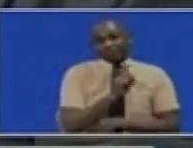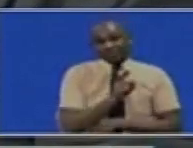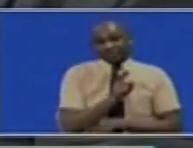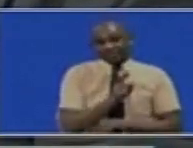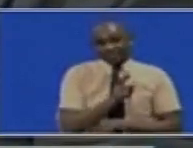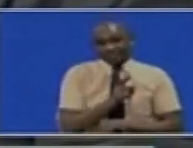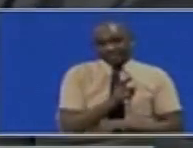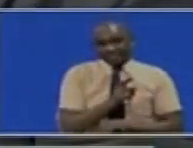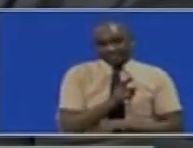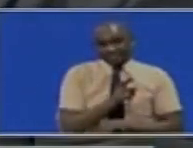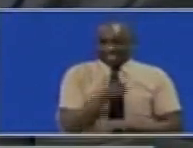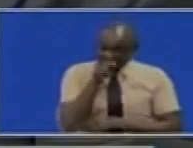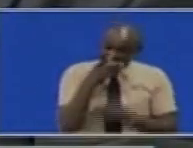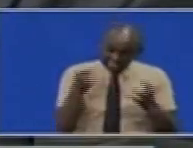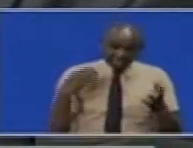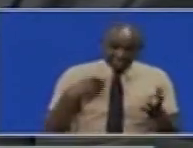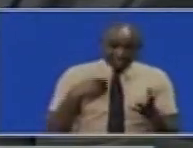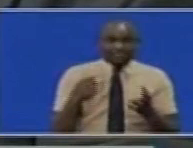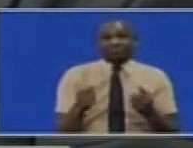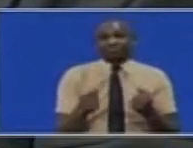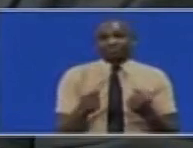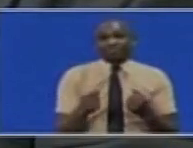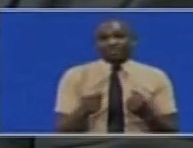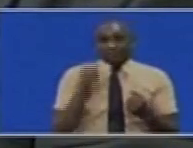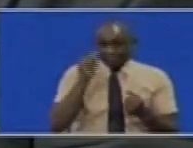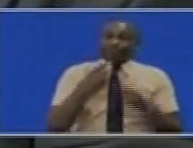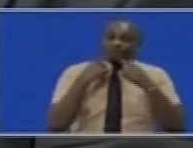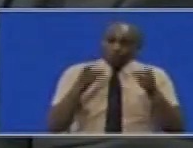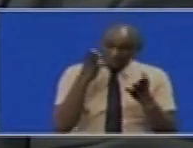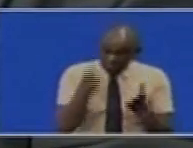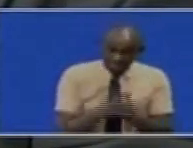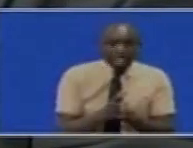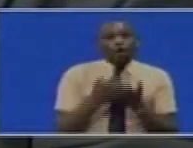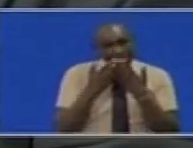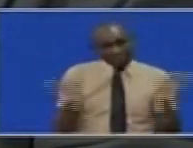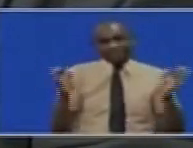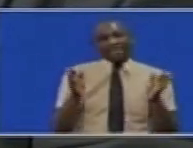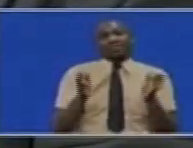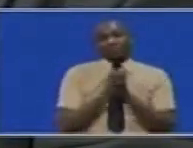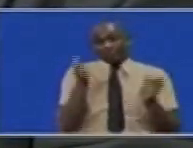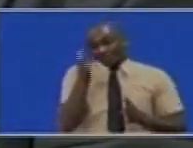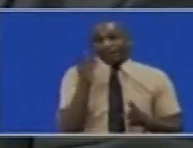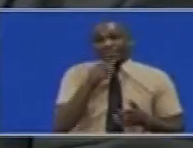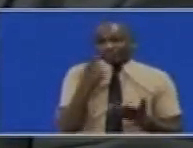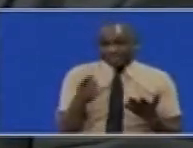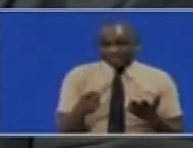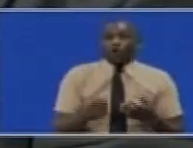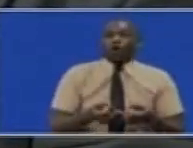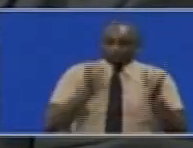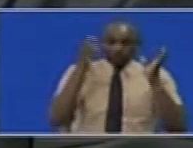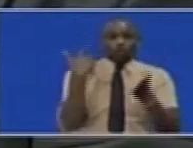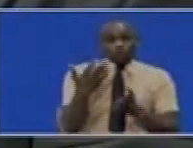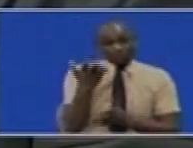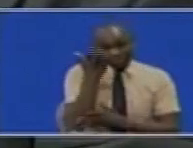they're aware that these things must be written, must be declared through public oathing, and there must be official